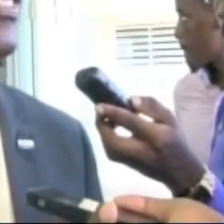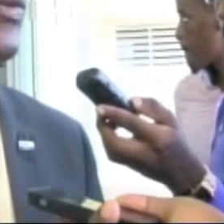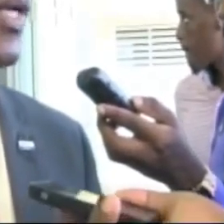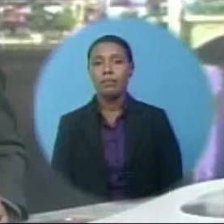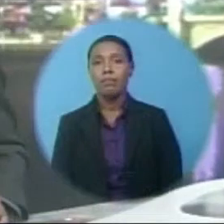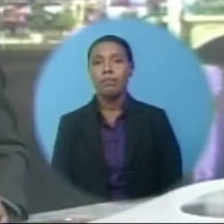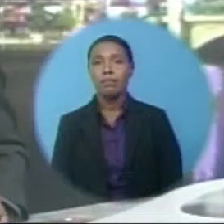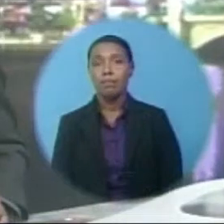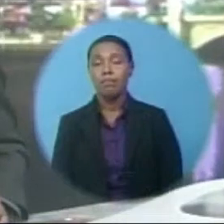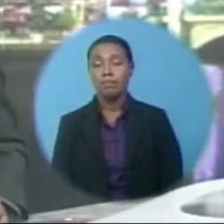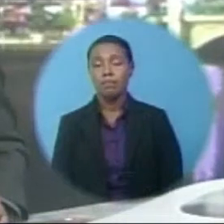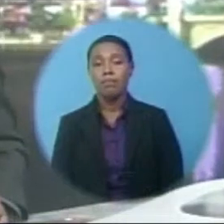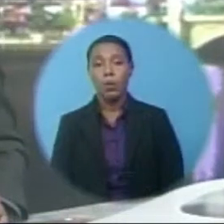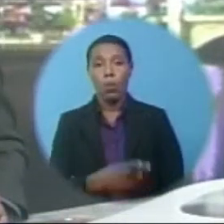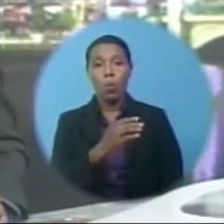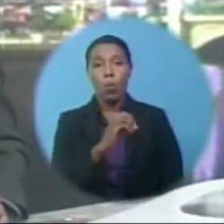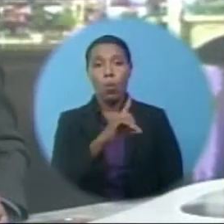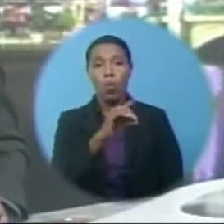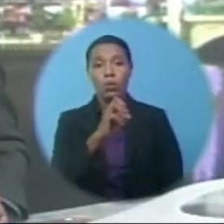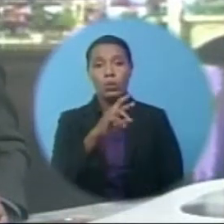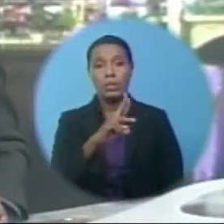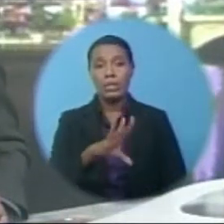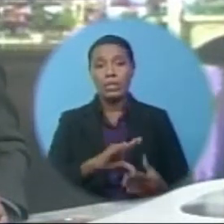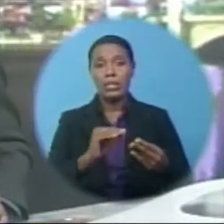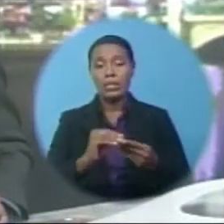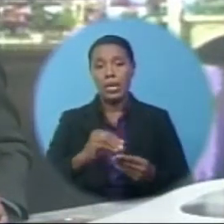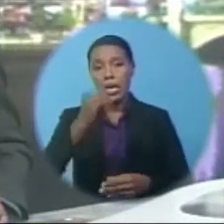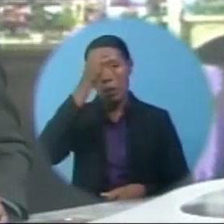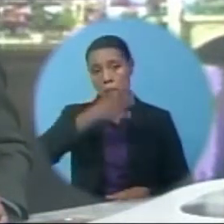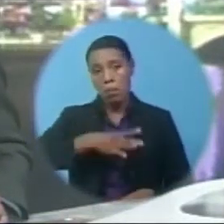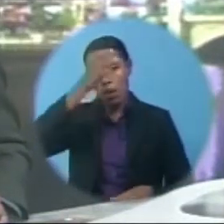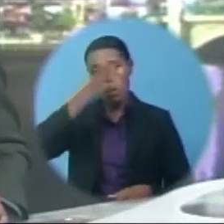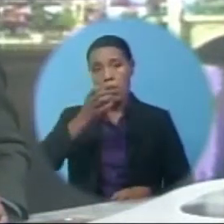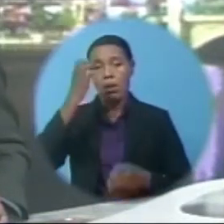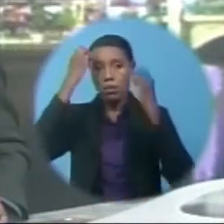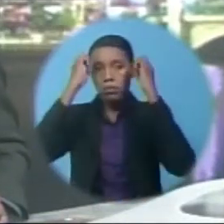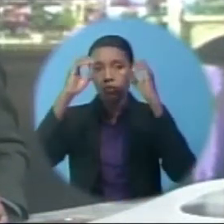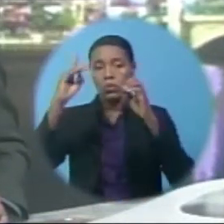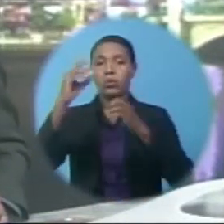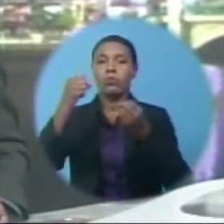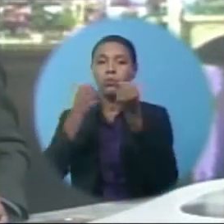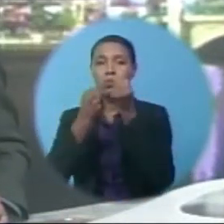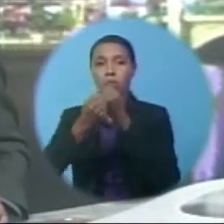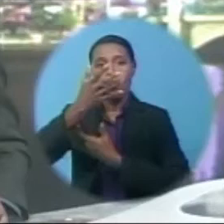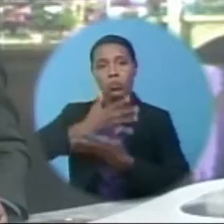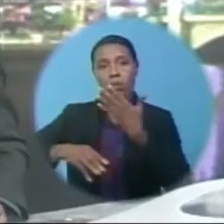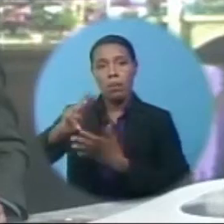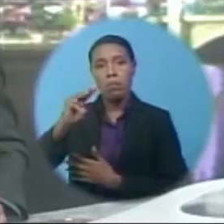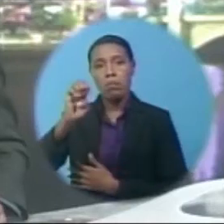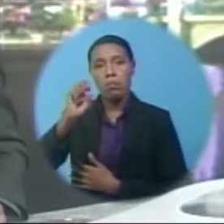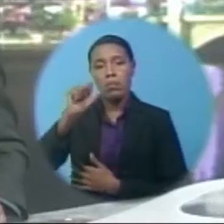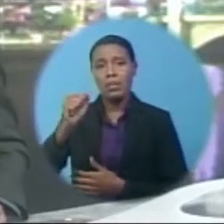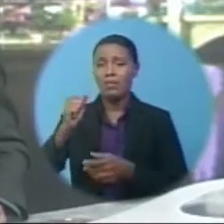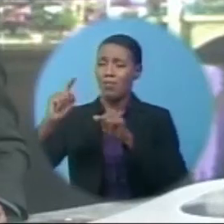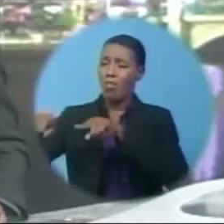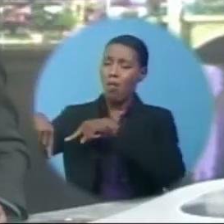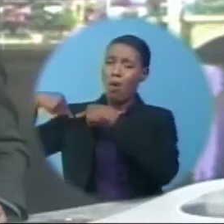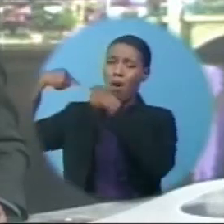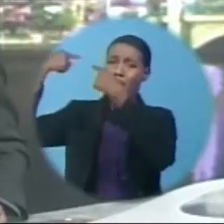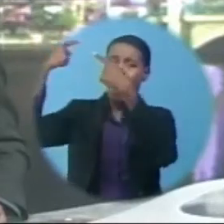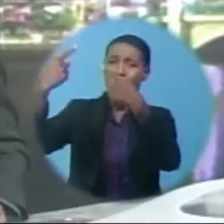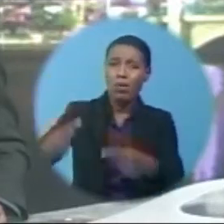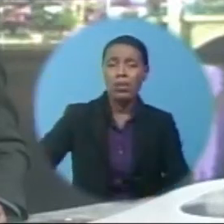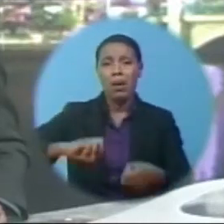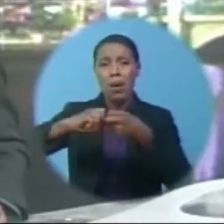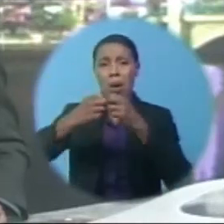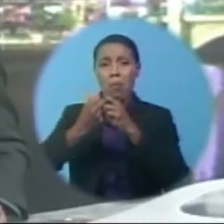happen. While acknowledging that the Men's Educational Support Association, or MESA, has been tackling the issue for some time, Mr. Holder